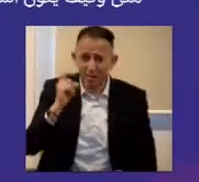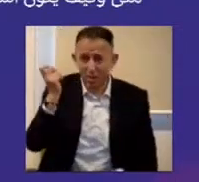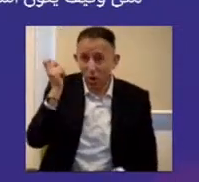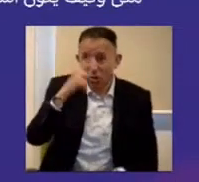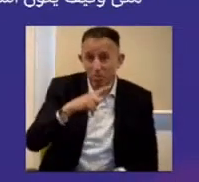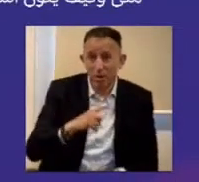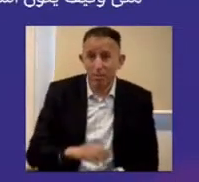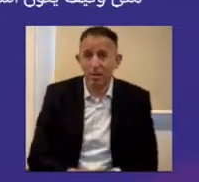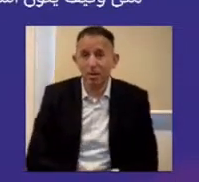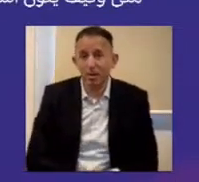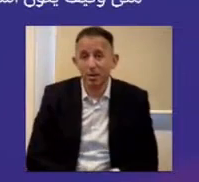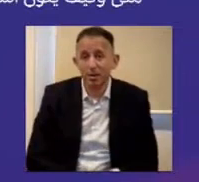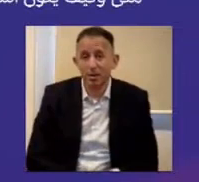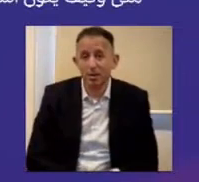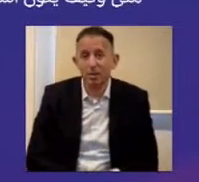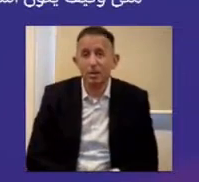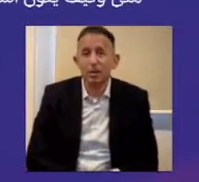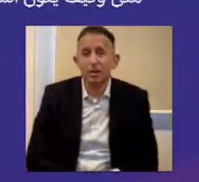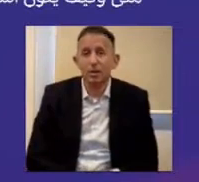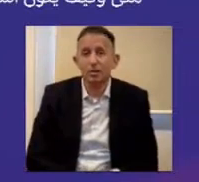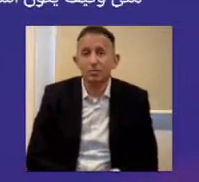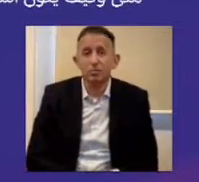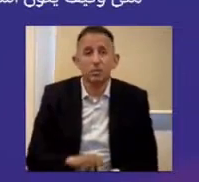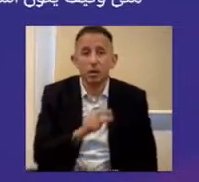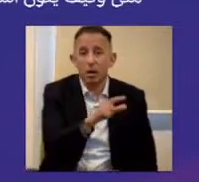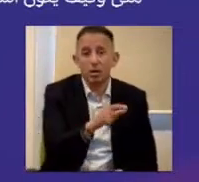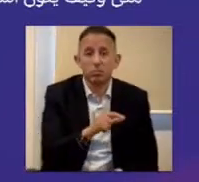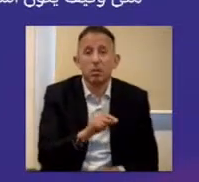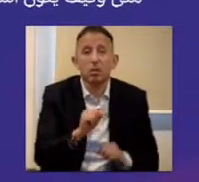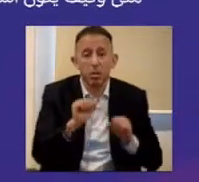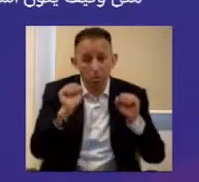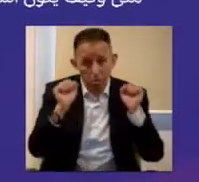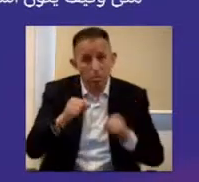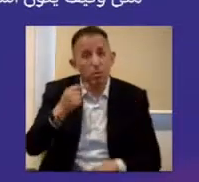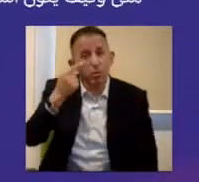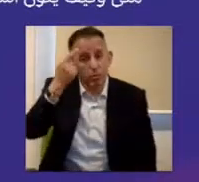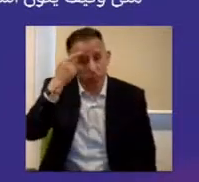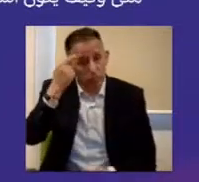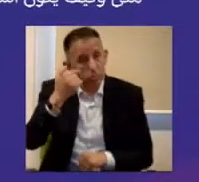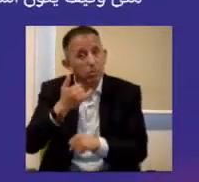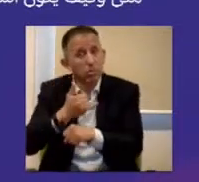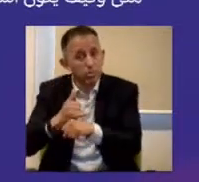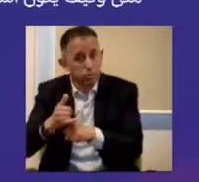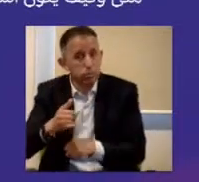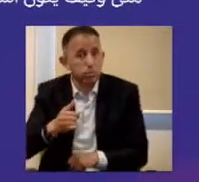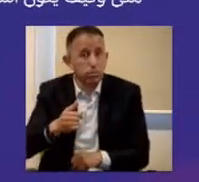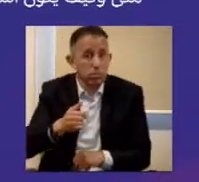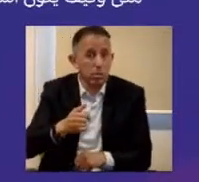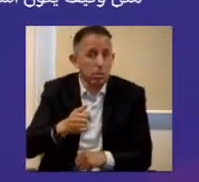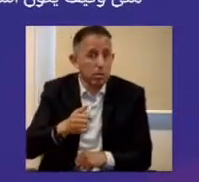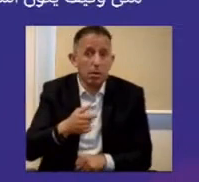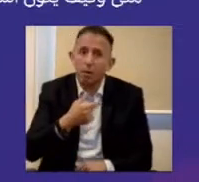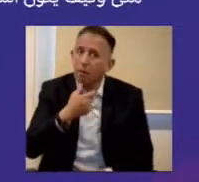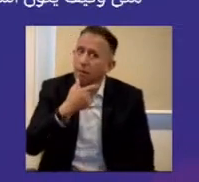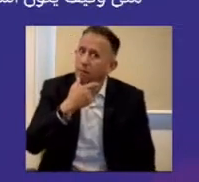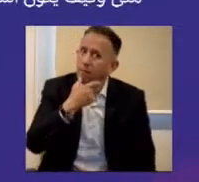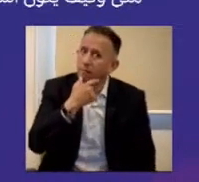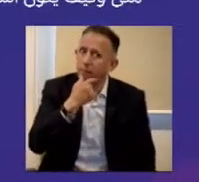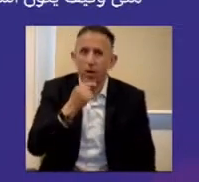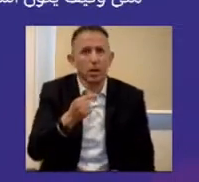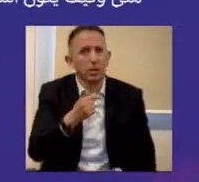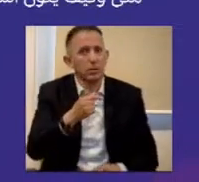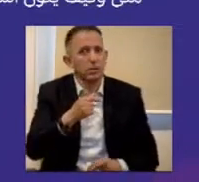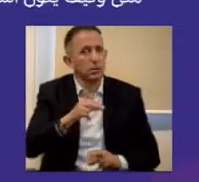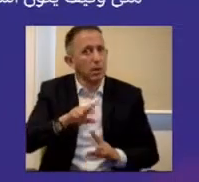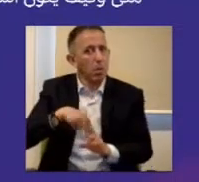high school students will be able to solve this small puzzle. It's not that complicated, but it's not that trivial either. And the system is able